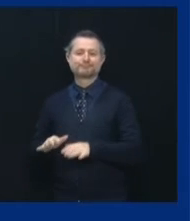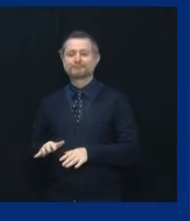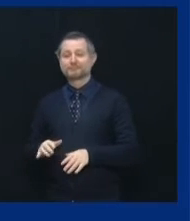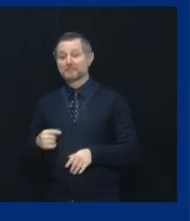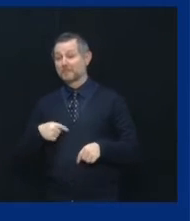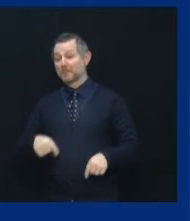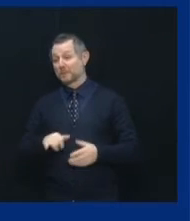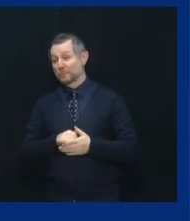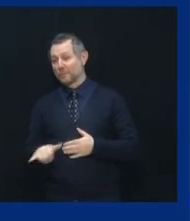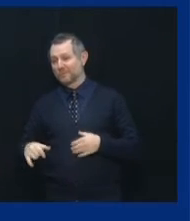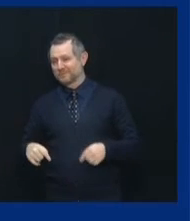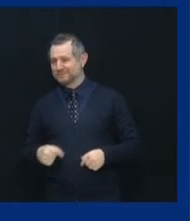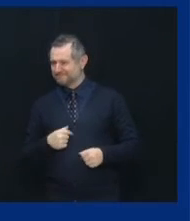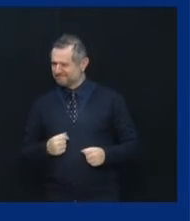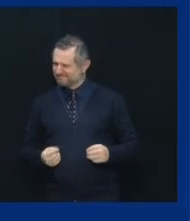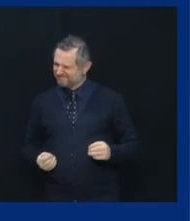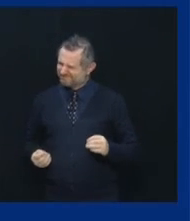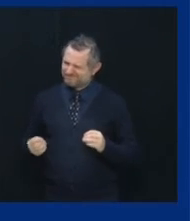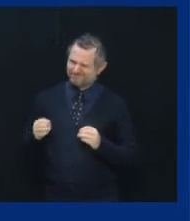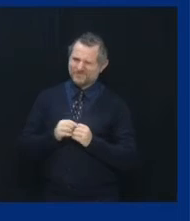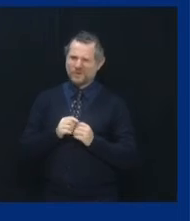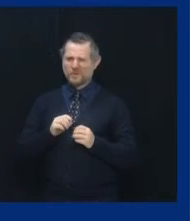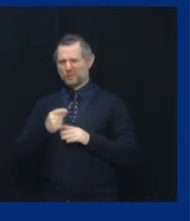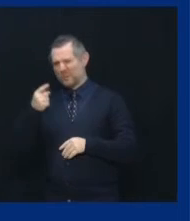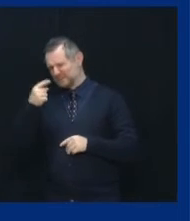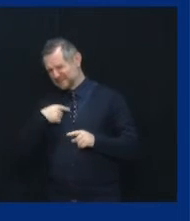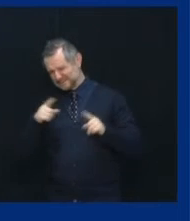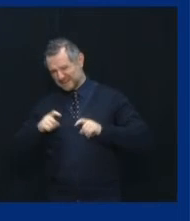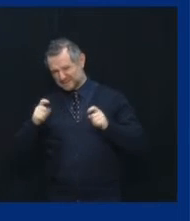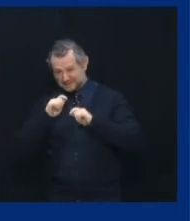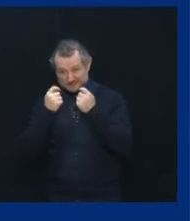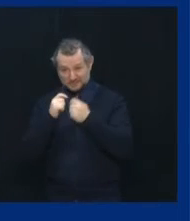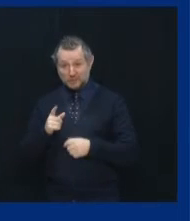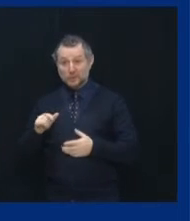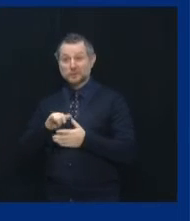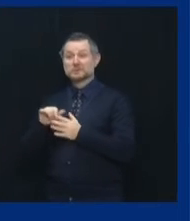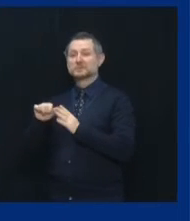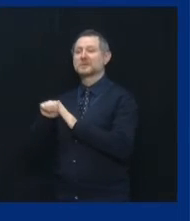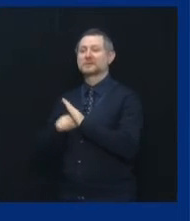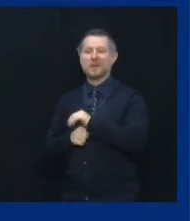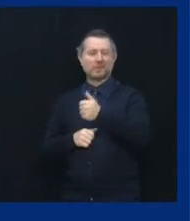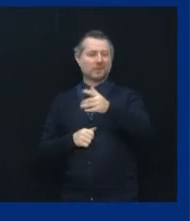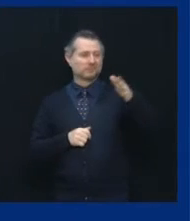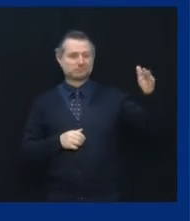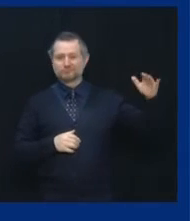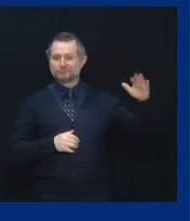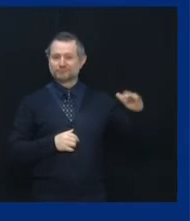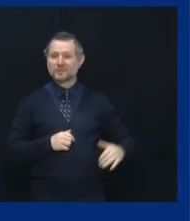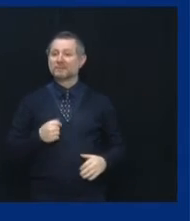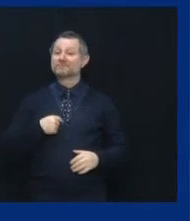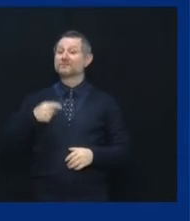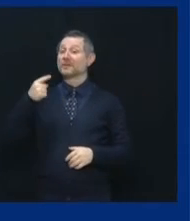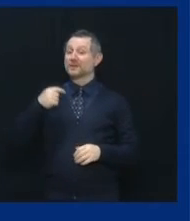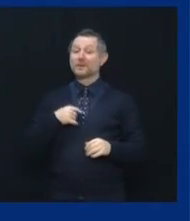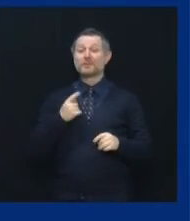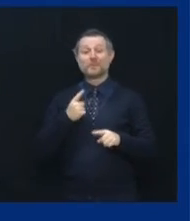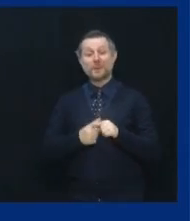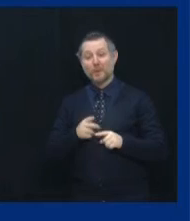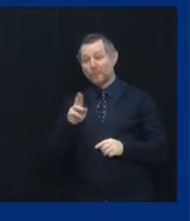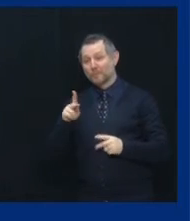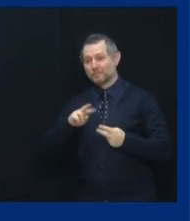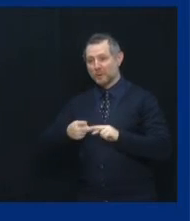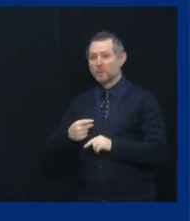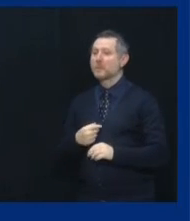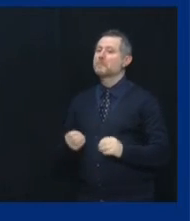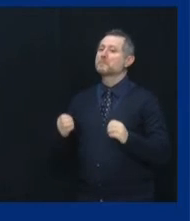testing than any state in the nation. And we do more testing for this UK variant. The UK variant test